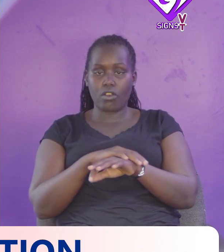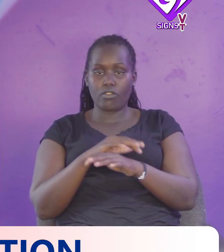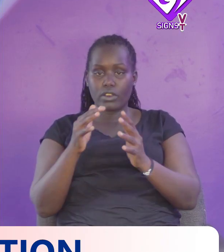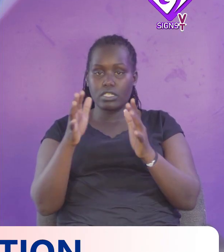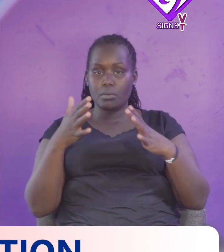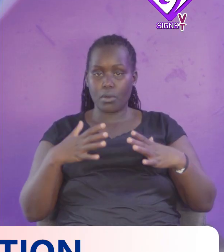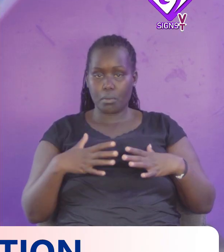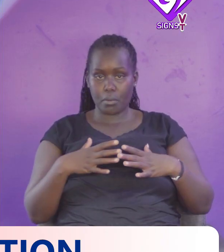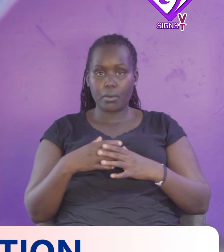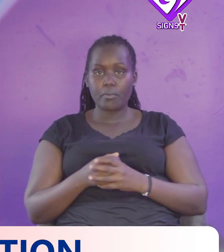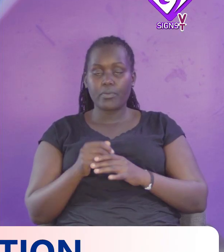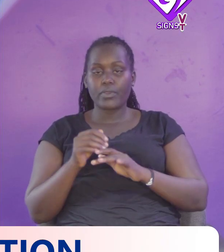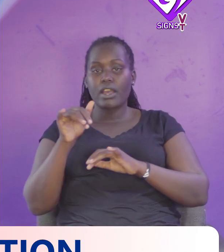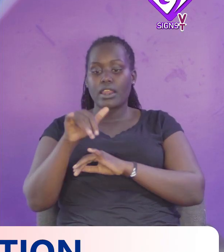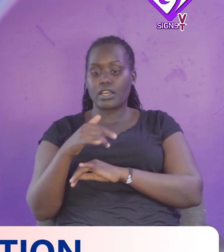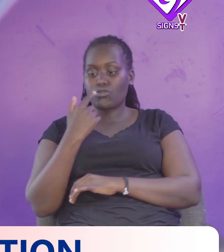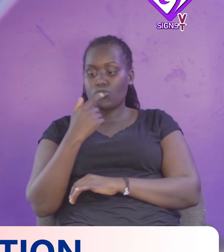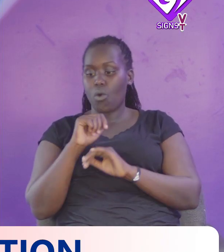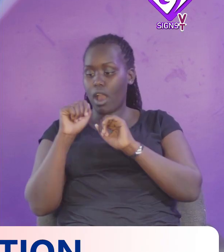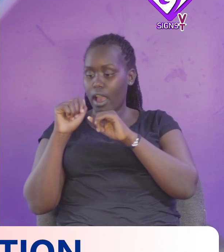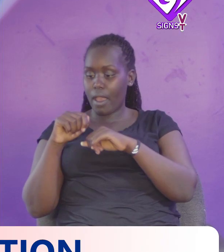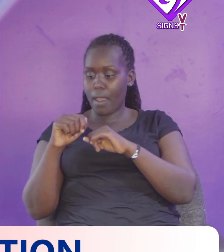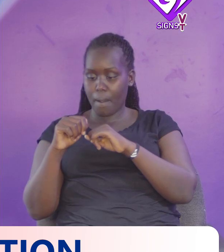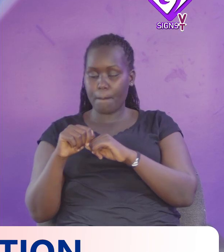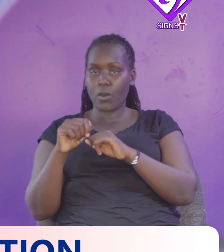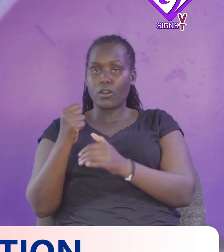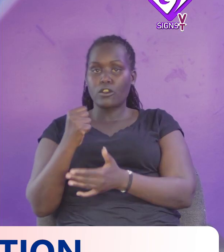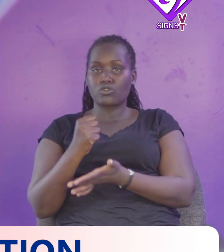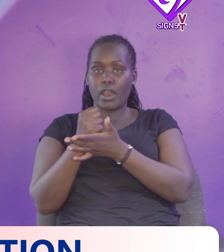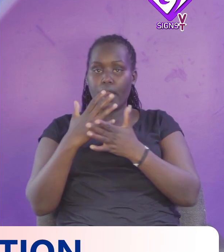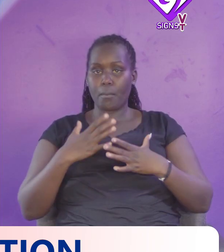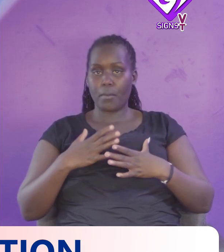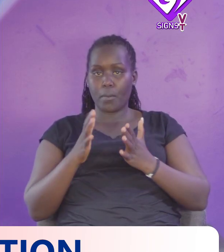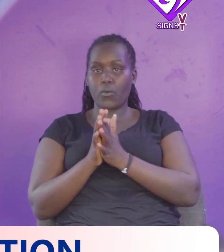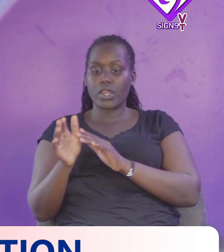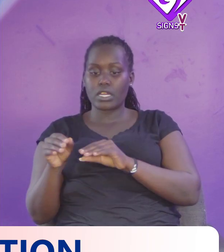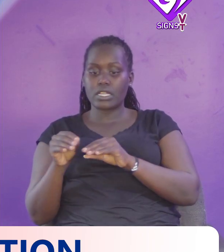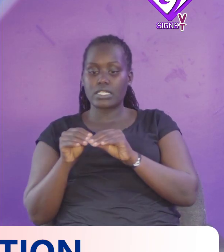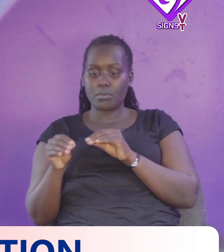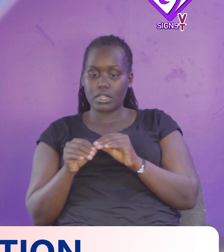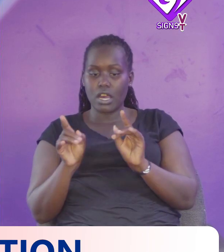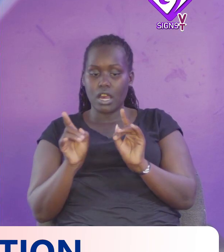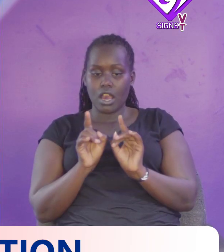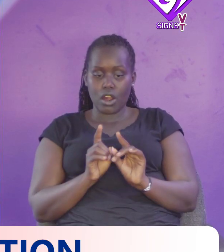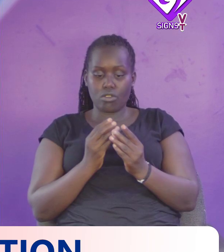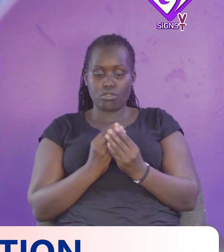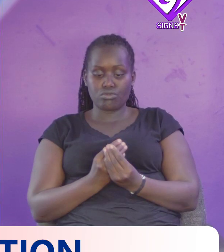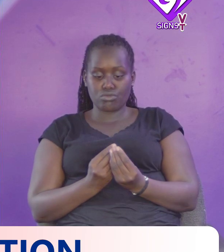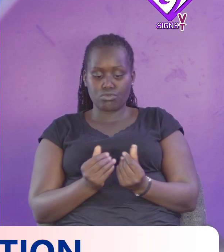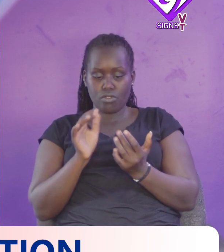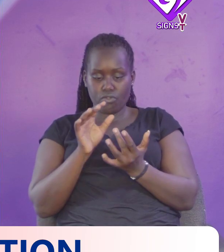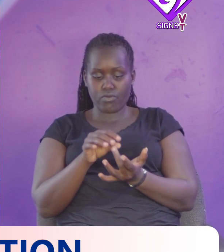people that are able to stand with people with disability. and address their